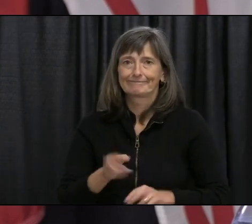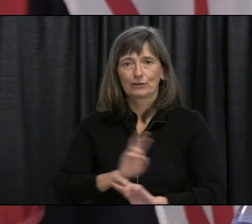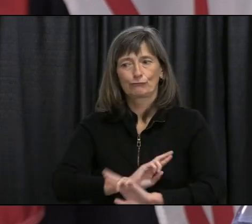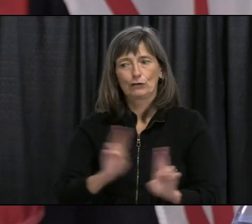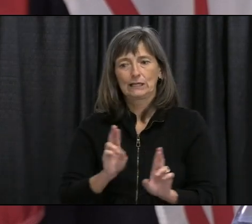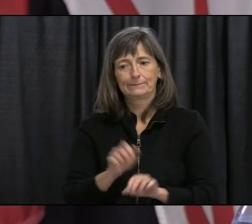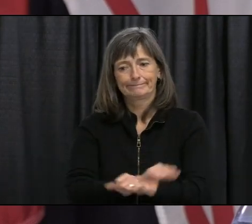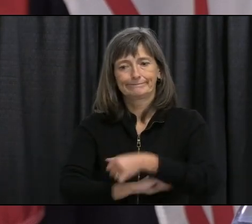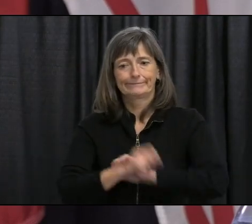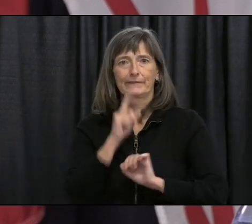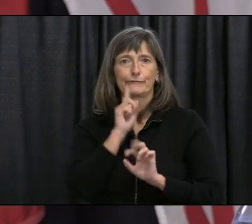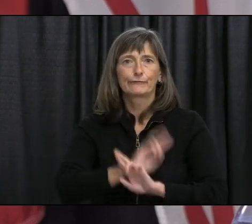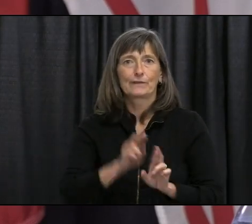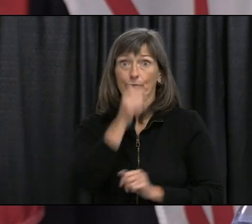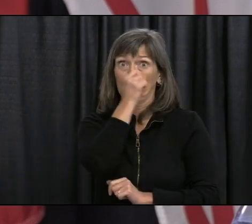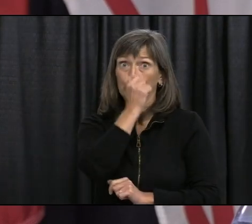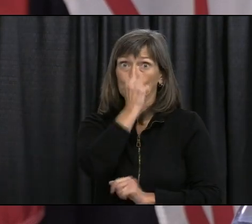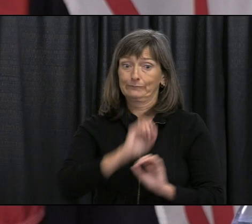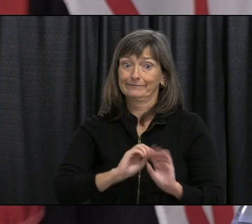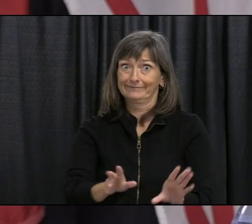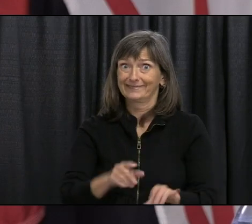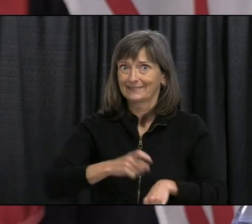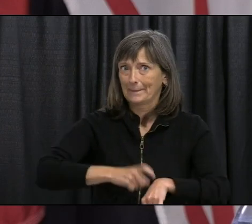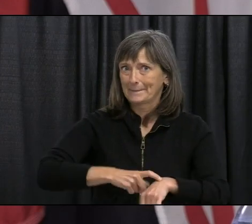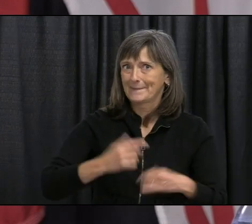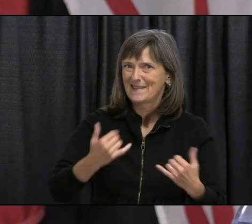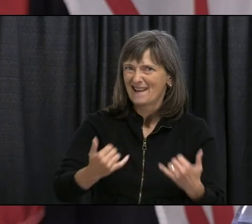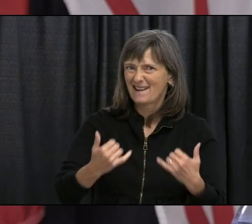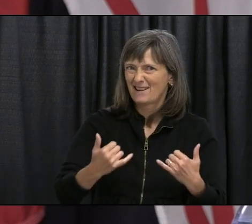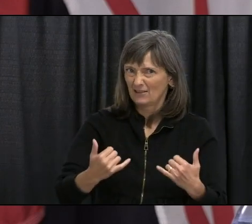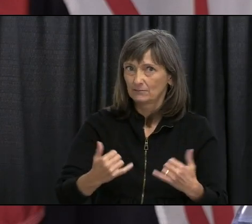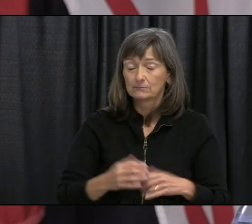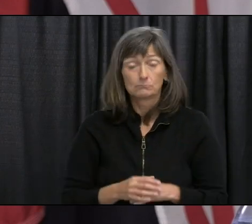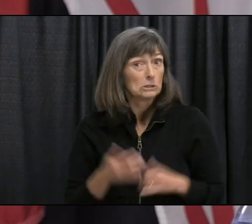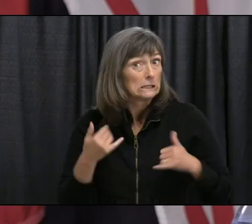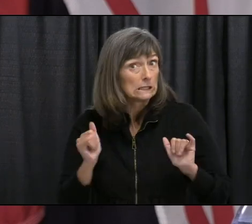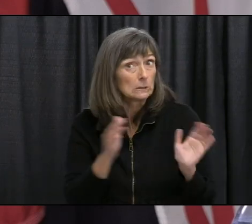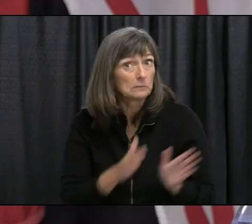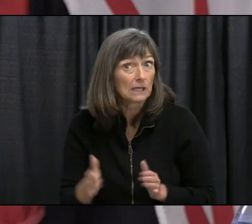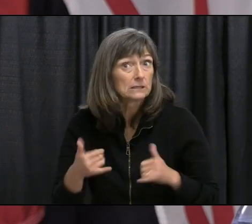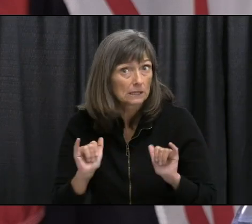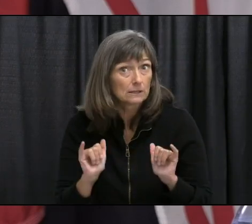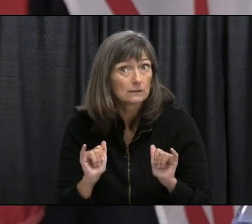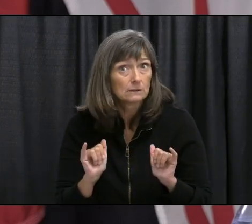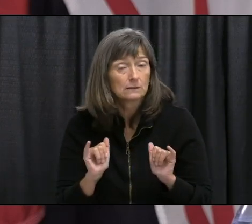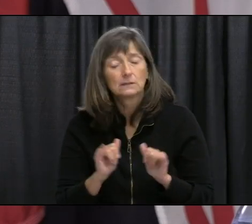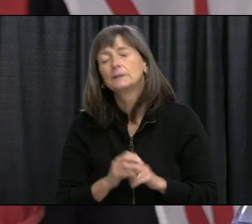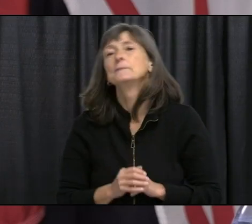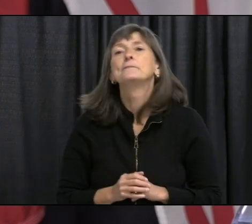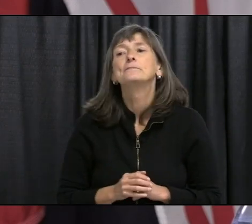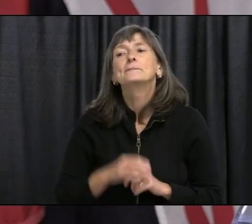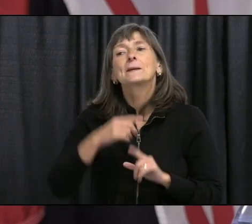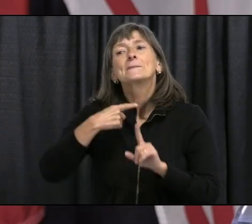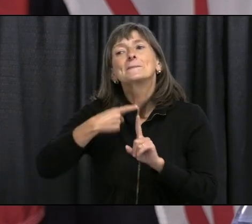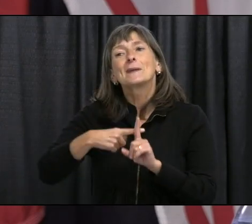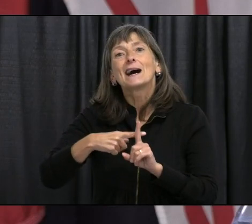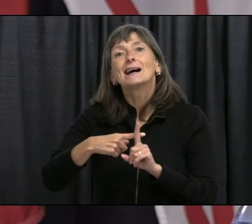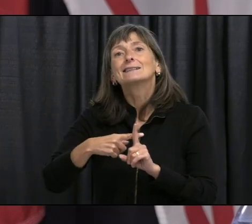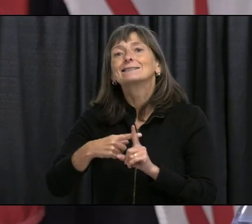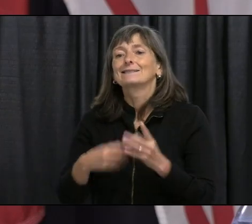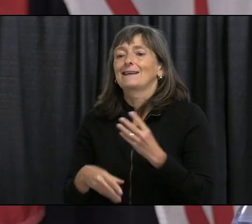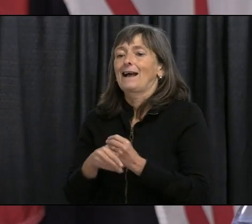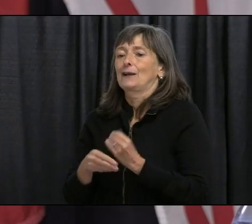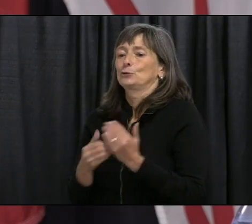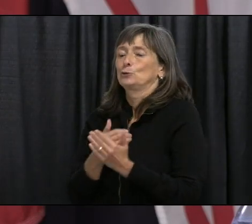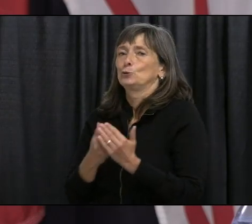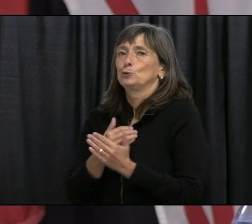flu and how to deal with it. Those plans are there. In conjunction with extra testing sites, for